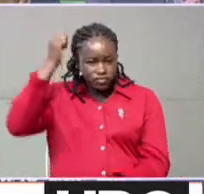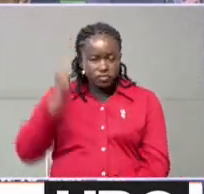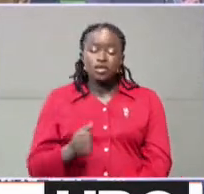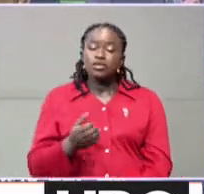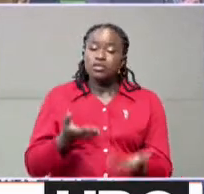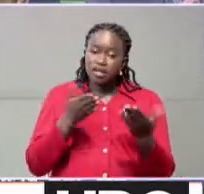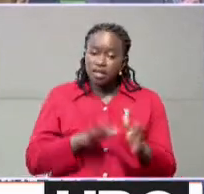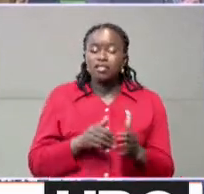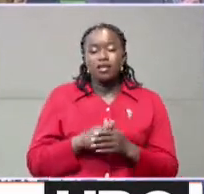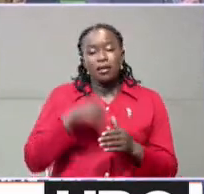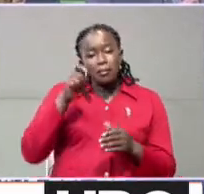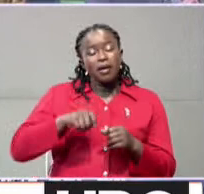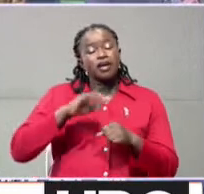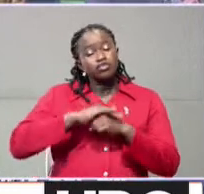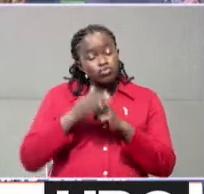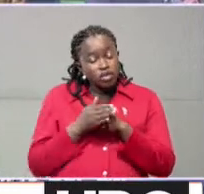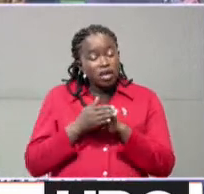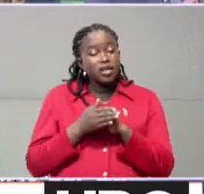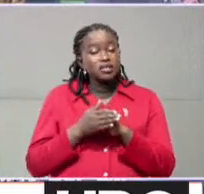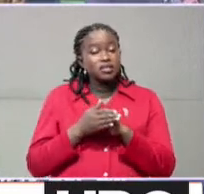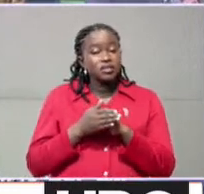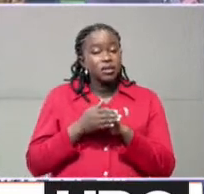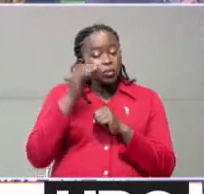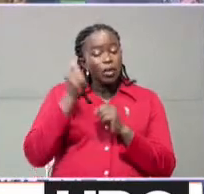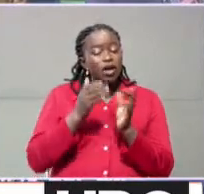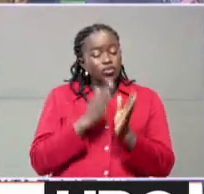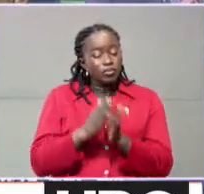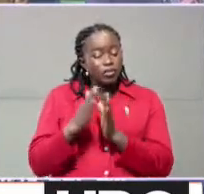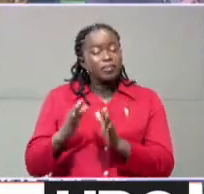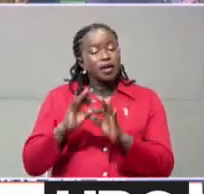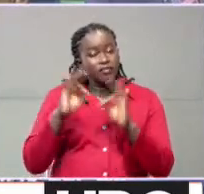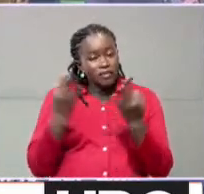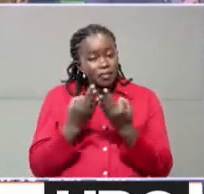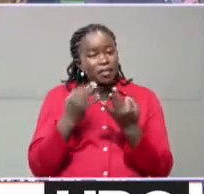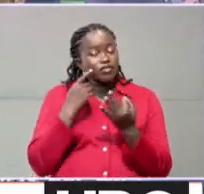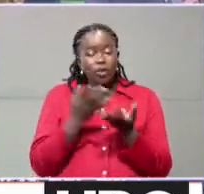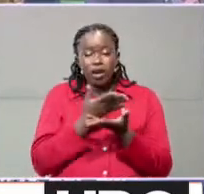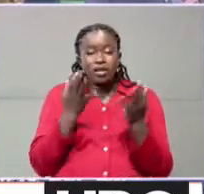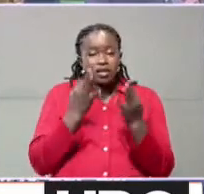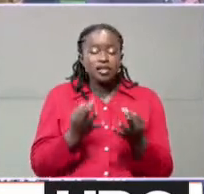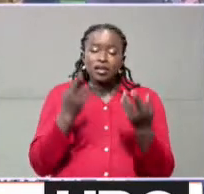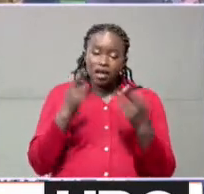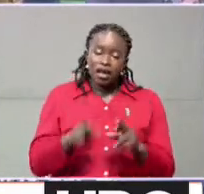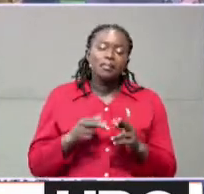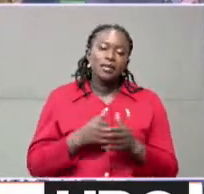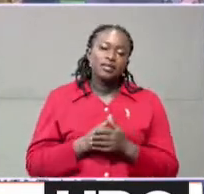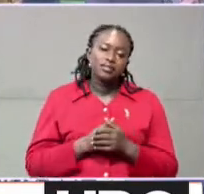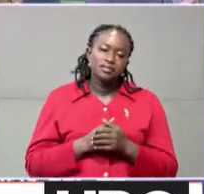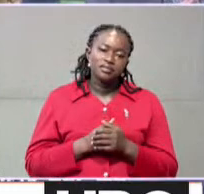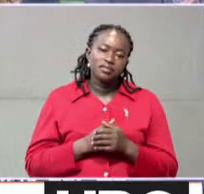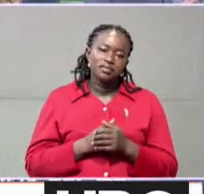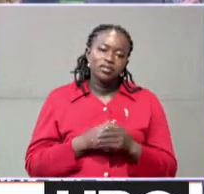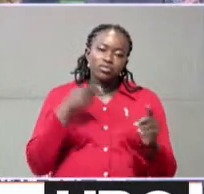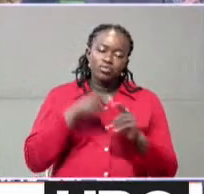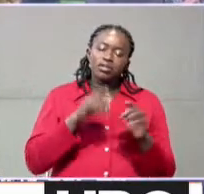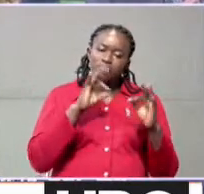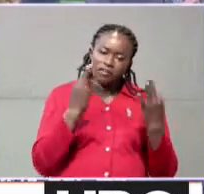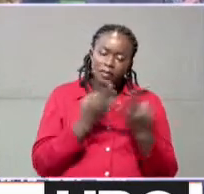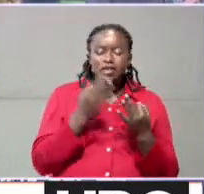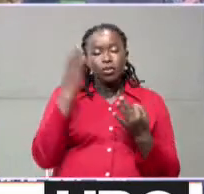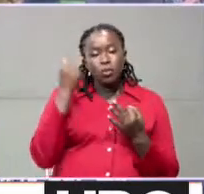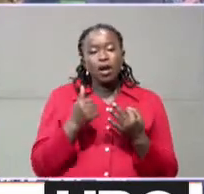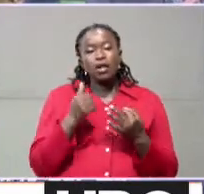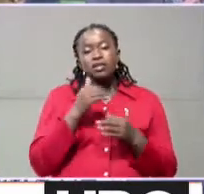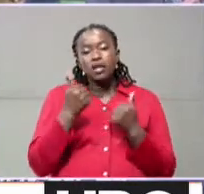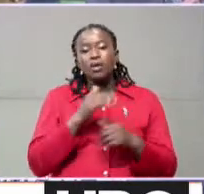should create it so that they prepare the family for whatever repercussions that are going to defend their family and they are now coming